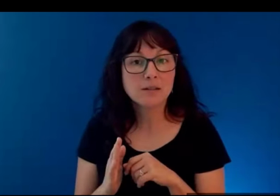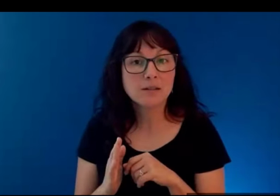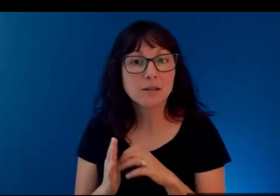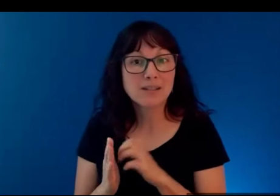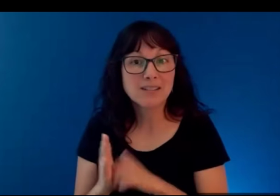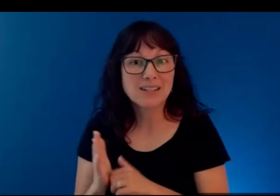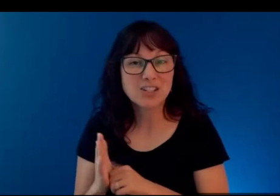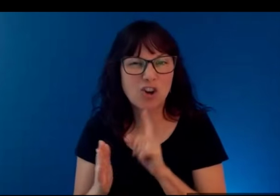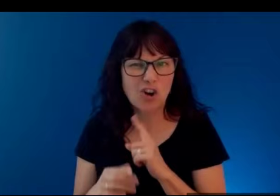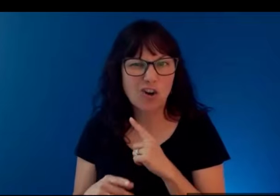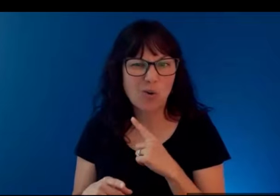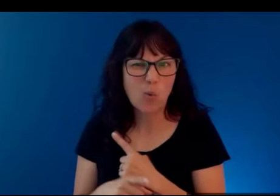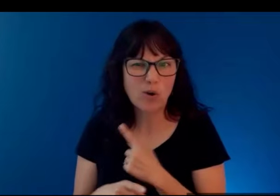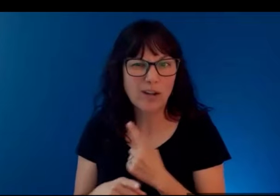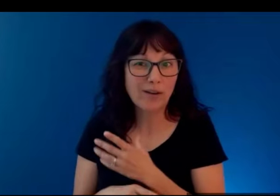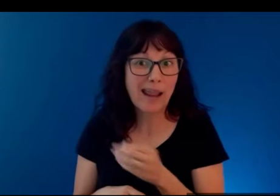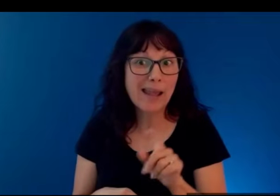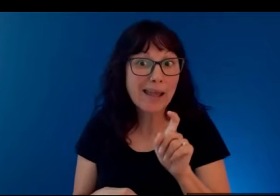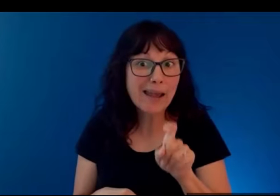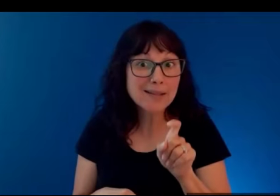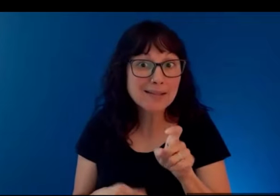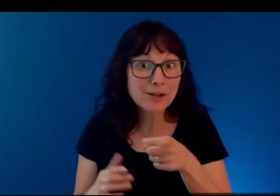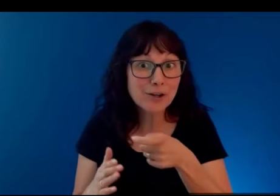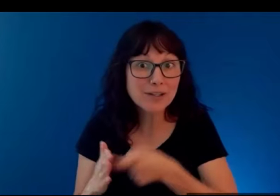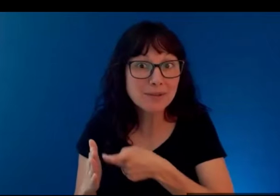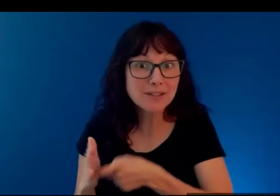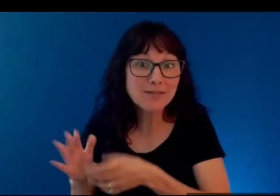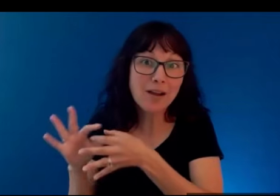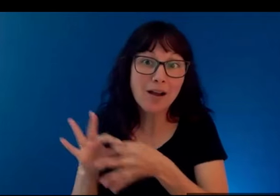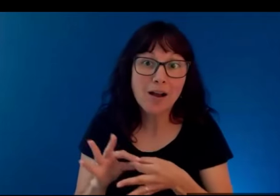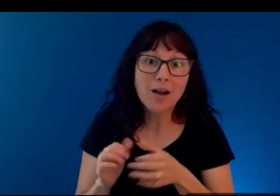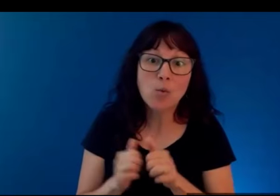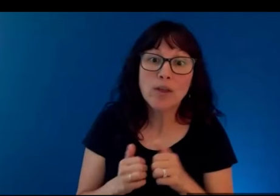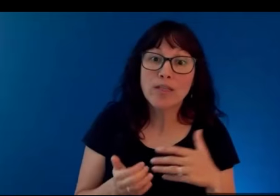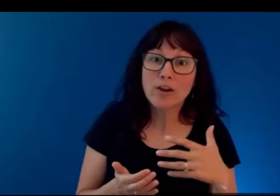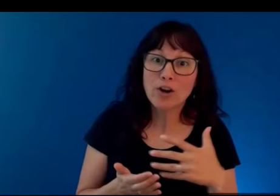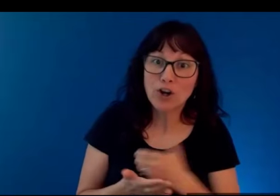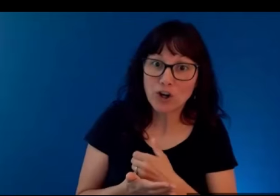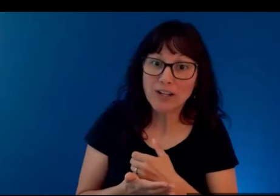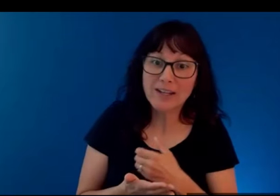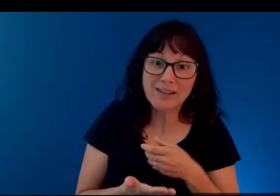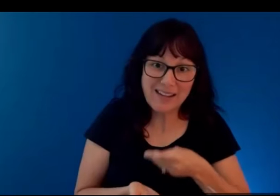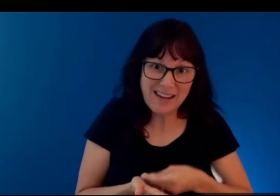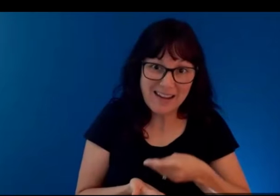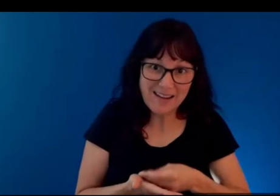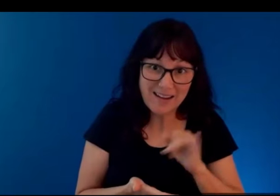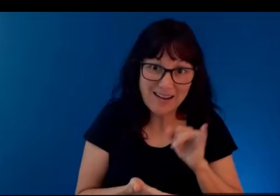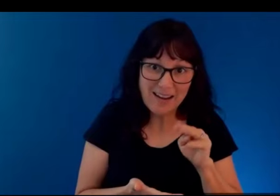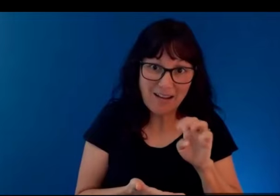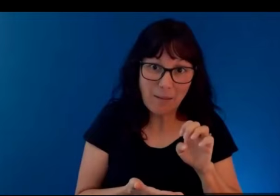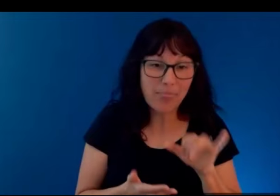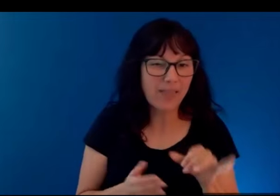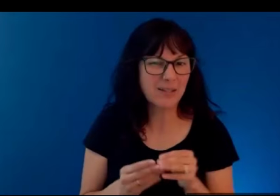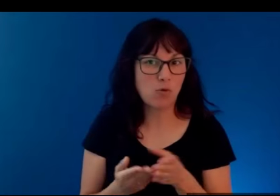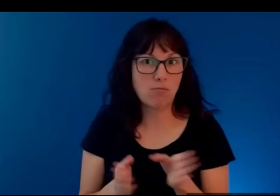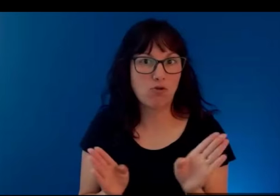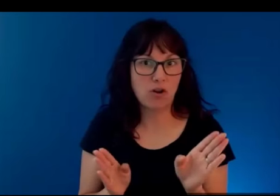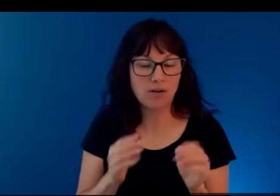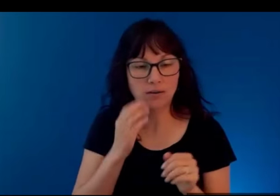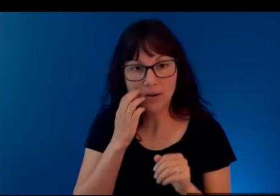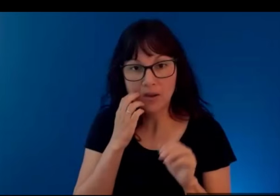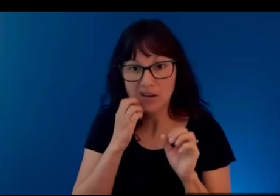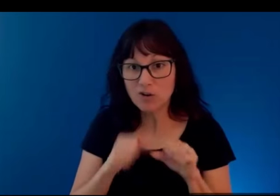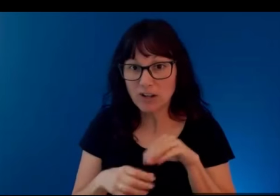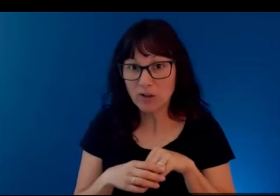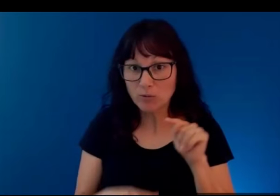and necessary expenses that are attributable to the earning of income. So it's a broader category. It can